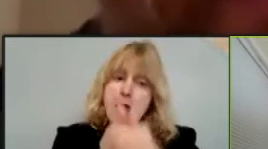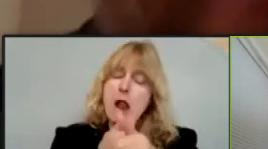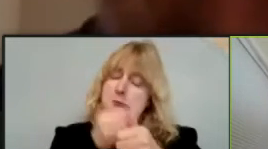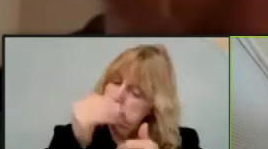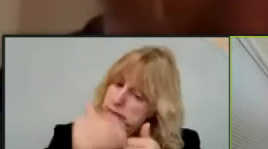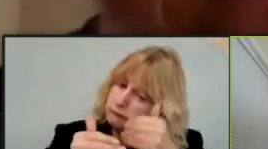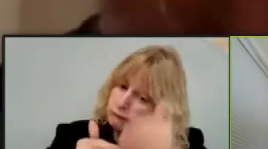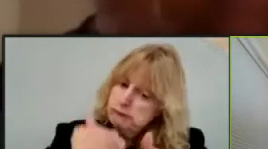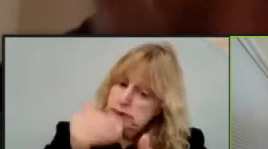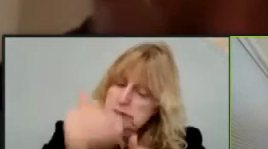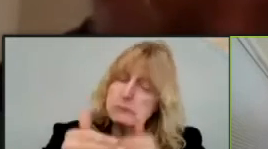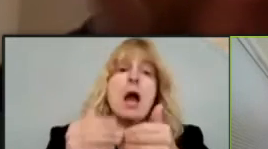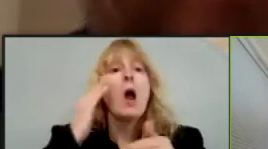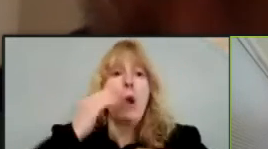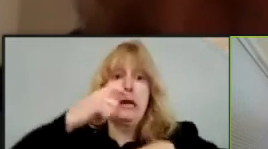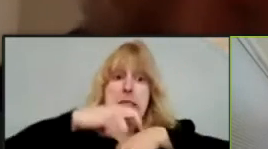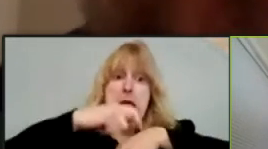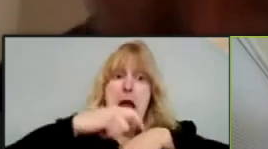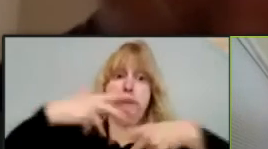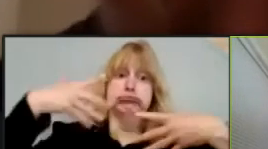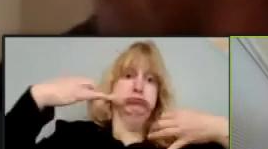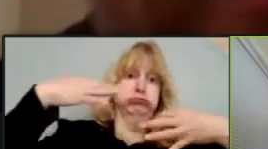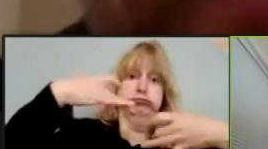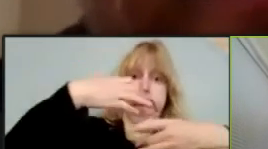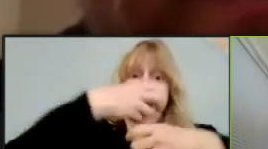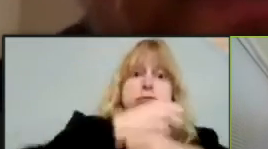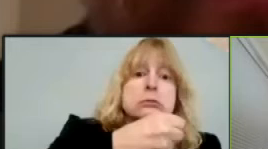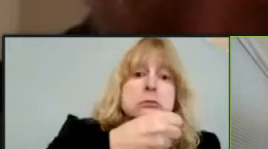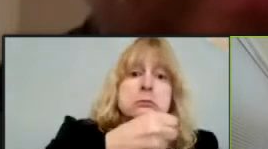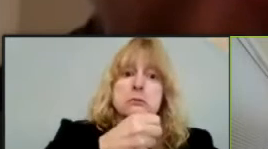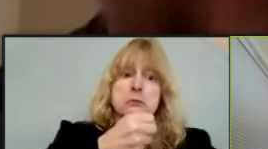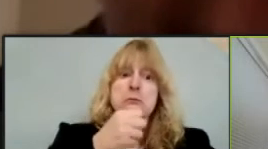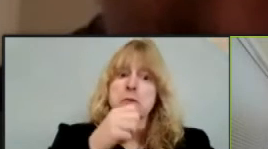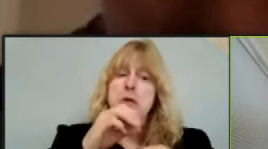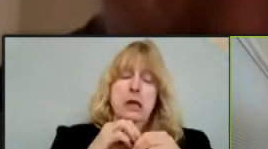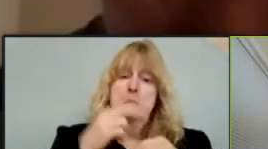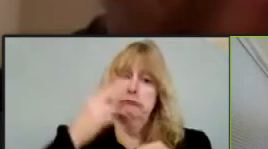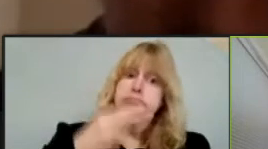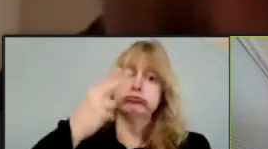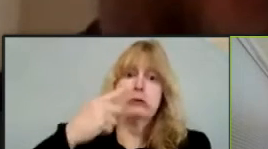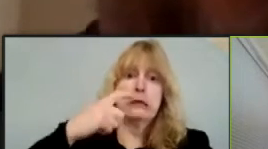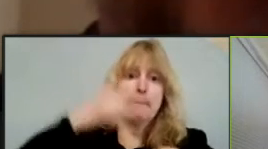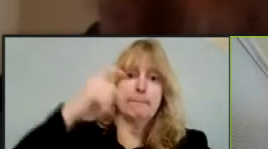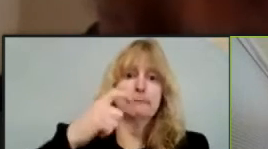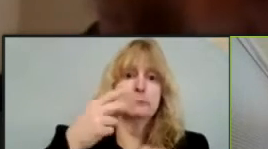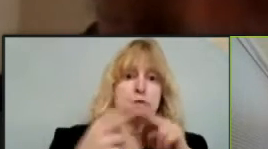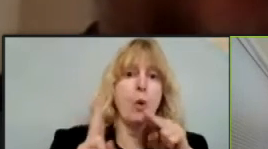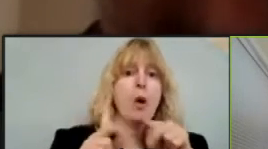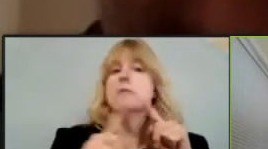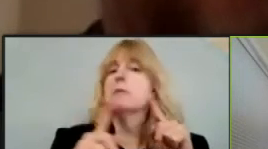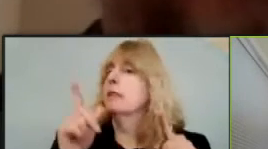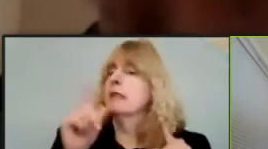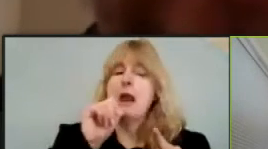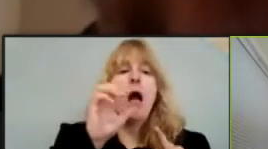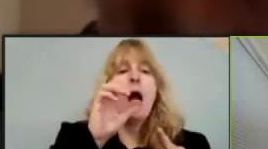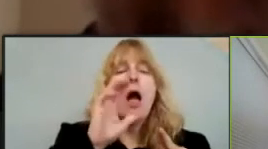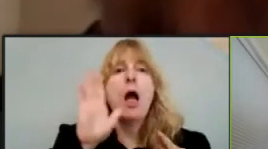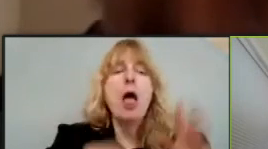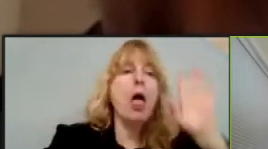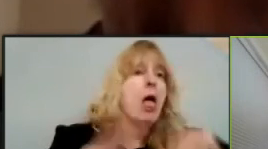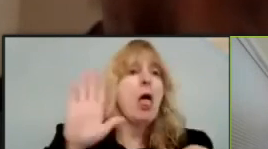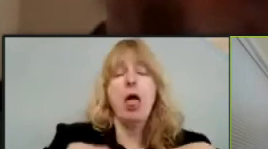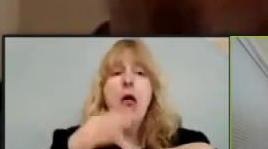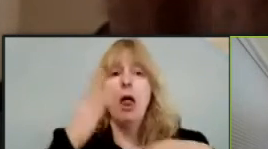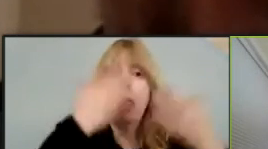they condensed the time frame for it. It was done in record-breaking time, but they did not miss a step, and they had tens of thousands